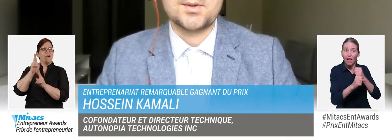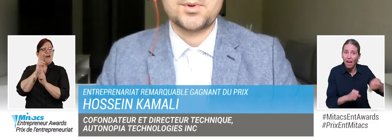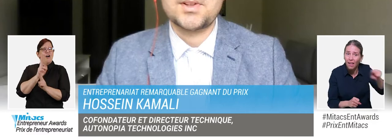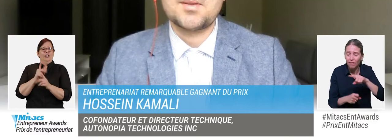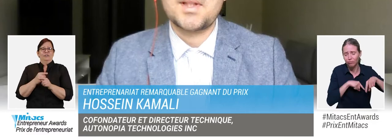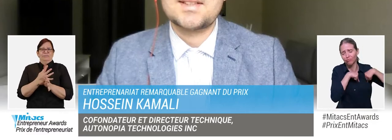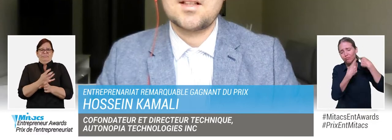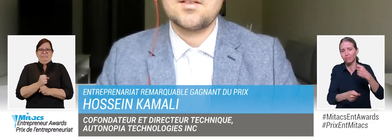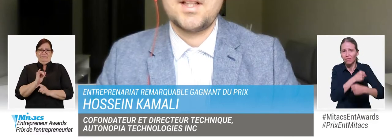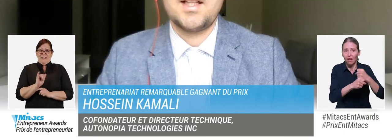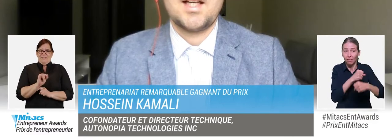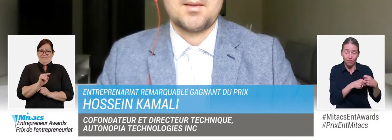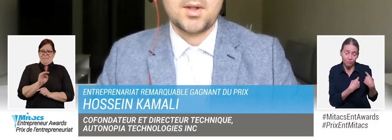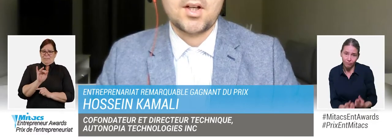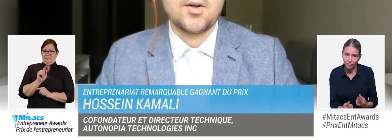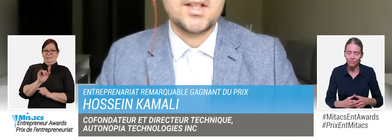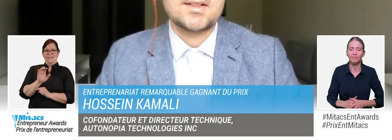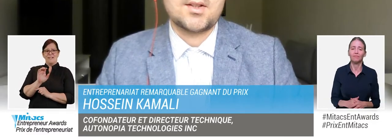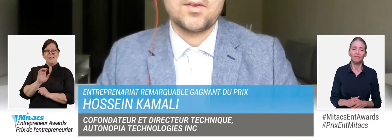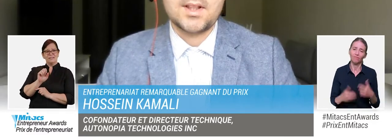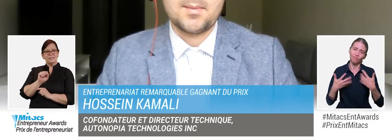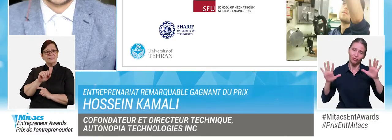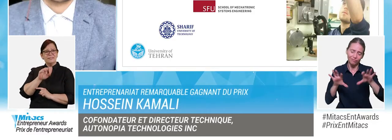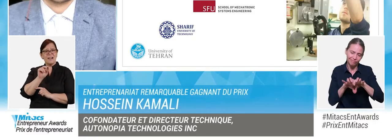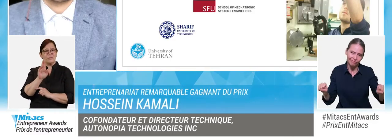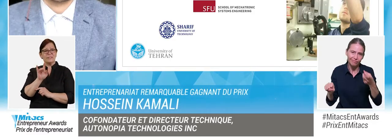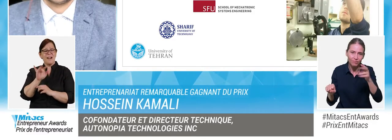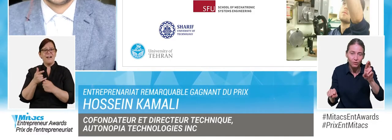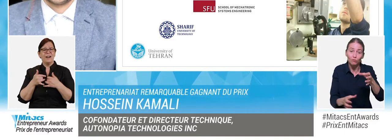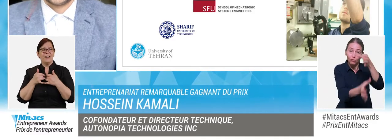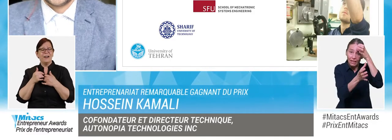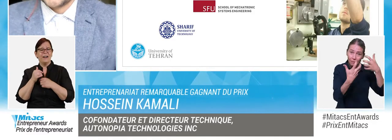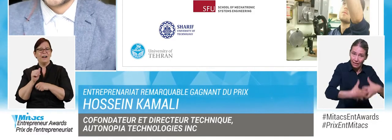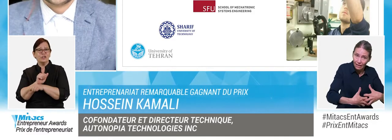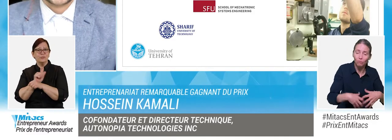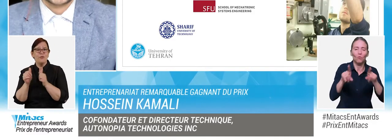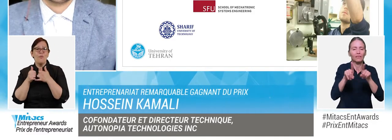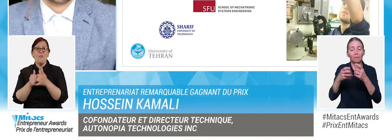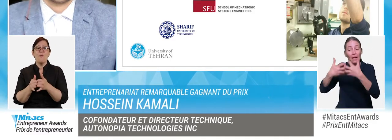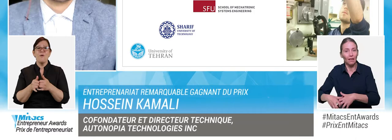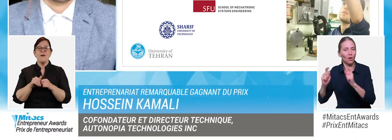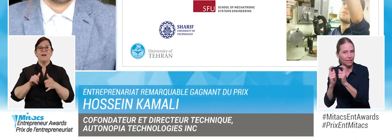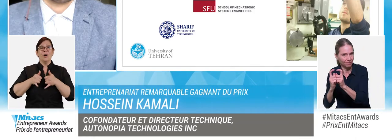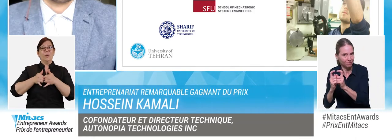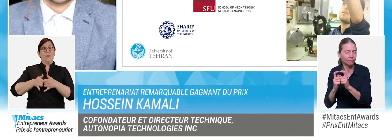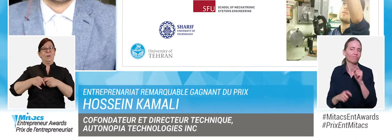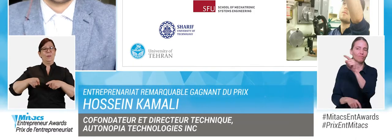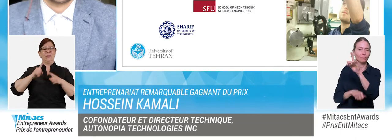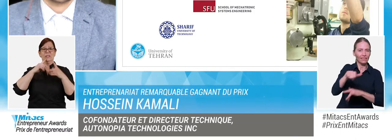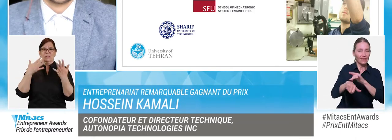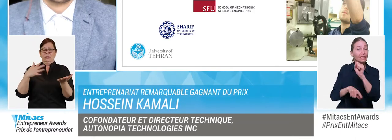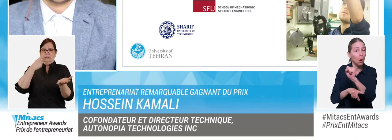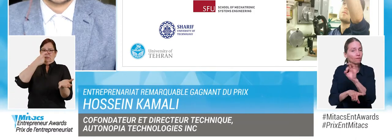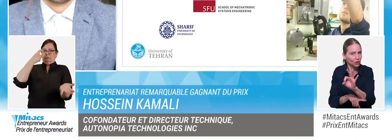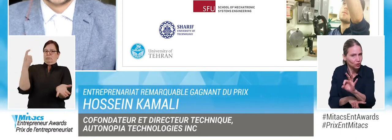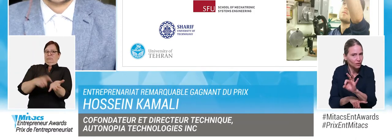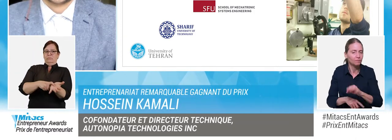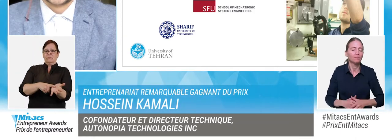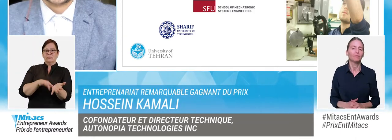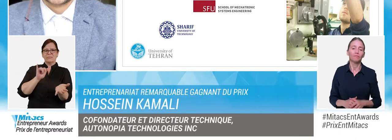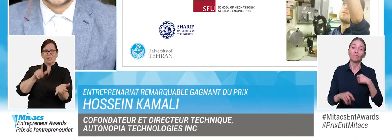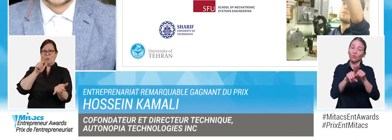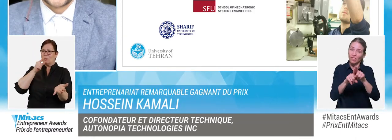those who have supported myself and my colleagues over the past years. I completed my PhD in mechanical engineering